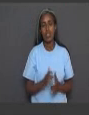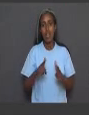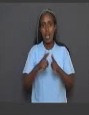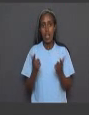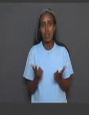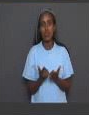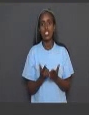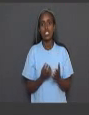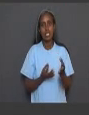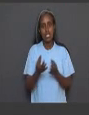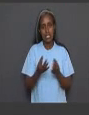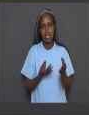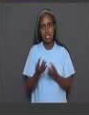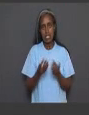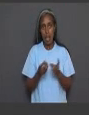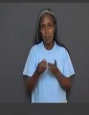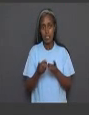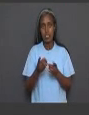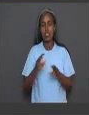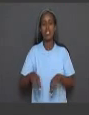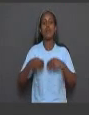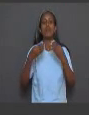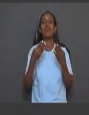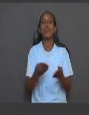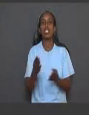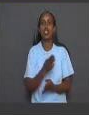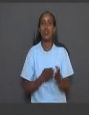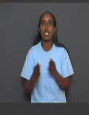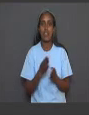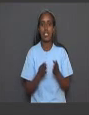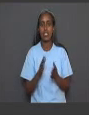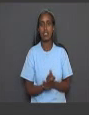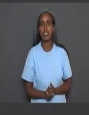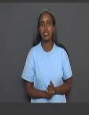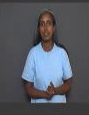Allocation describes the provision of services.